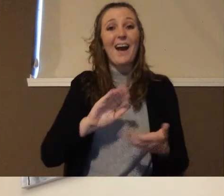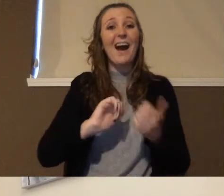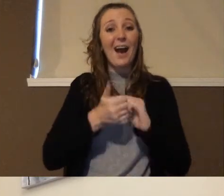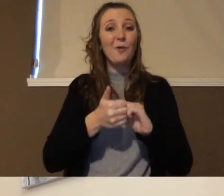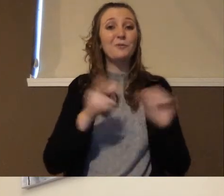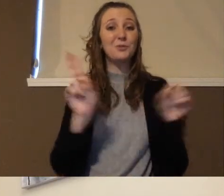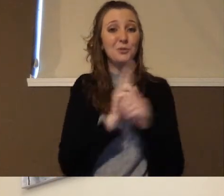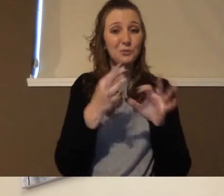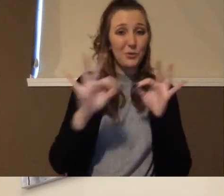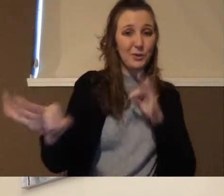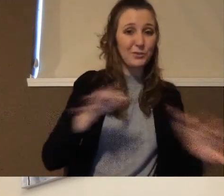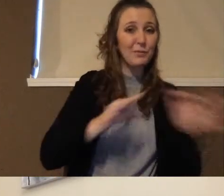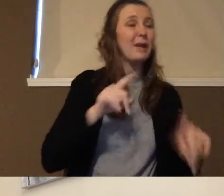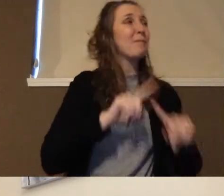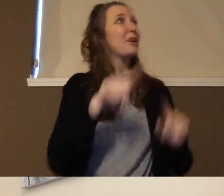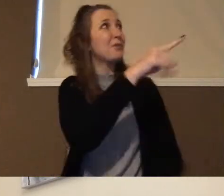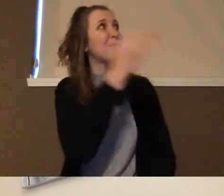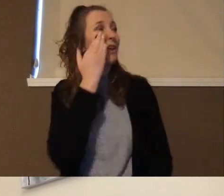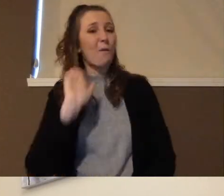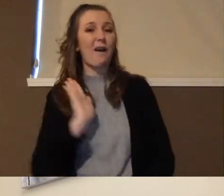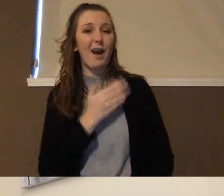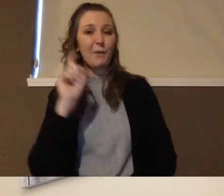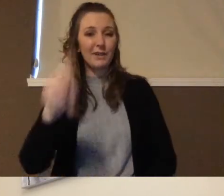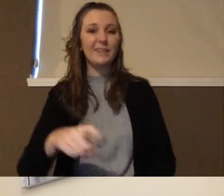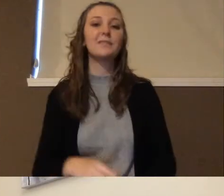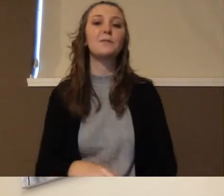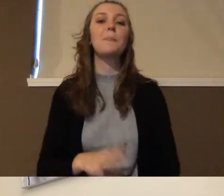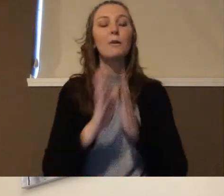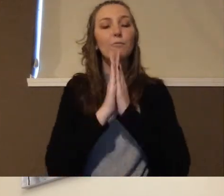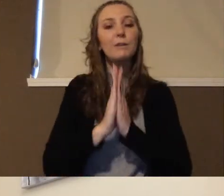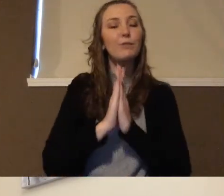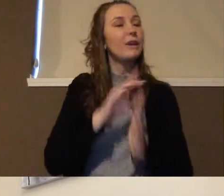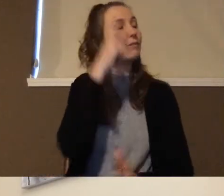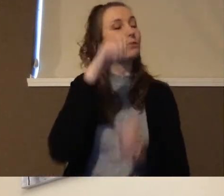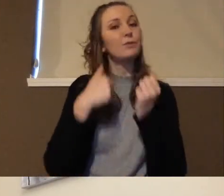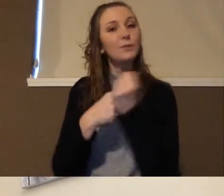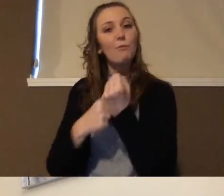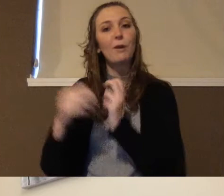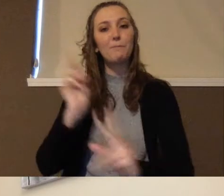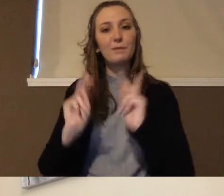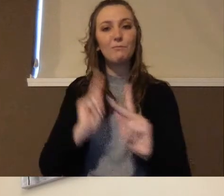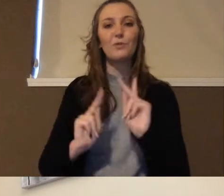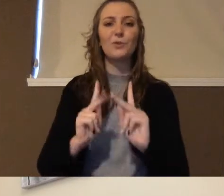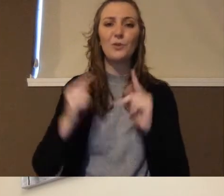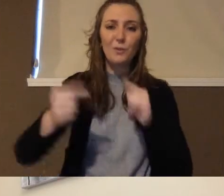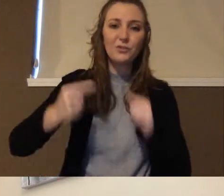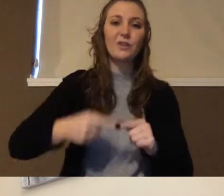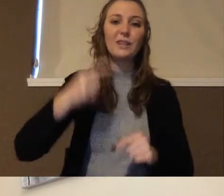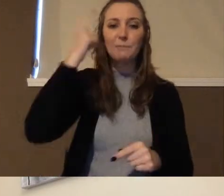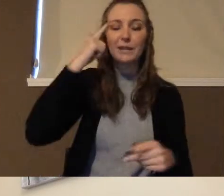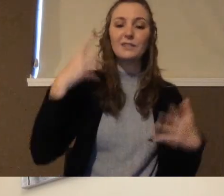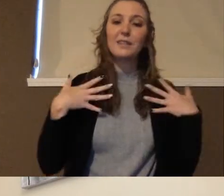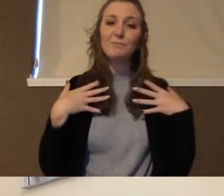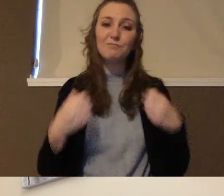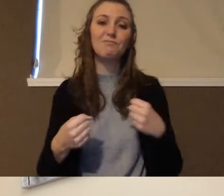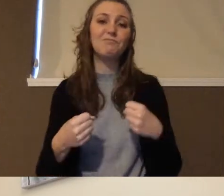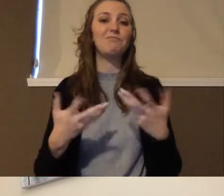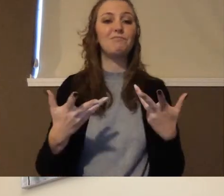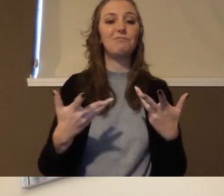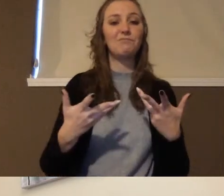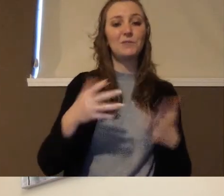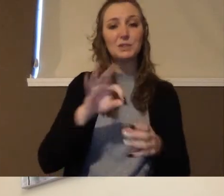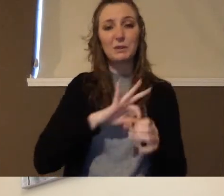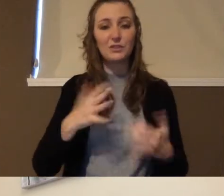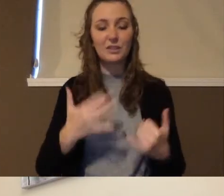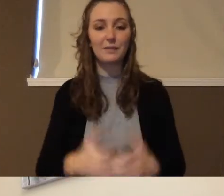healing arms around all who are struggling in low places, physically, mentally, emotionally, and spiritually today. We especially